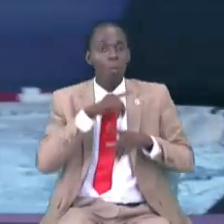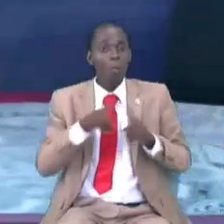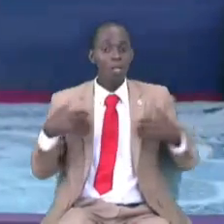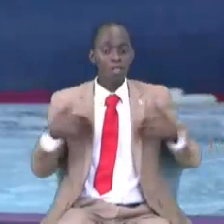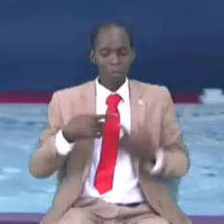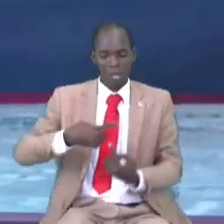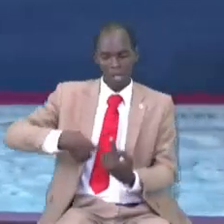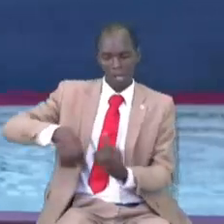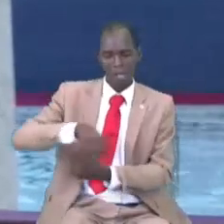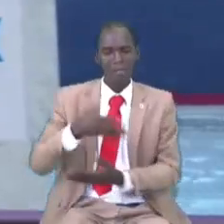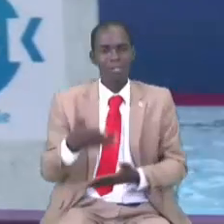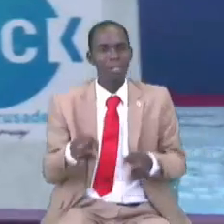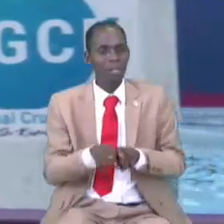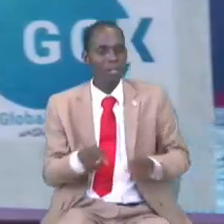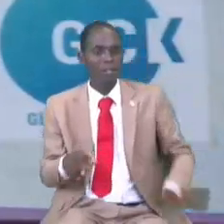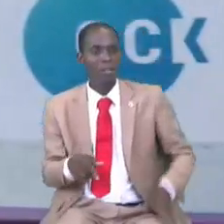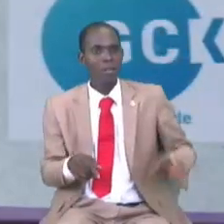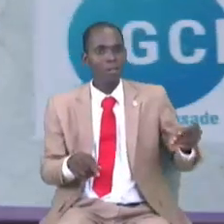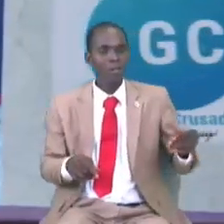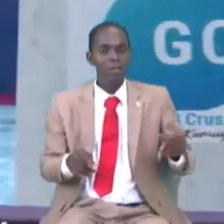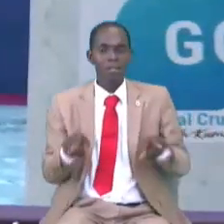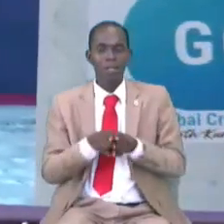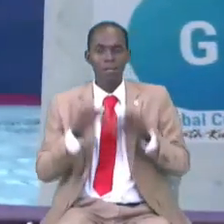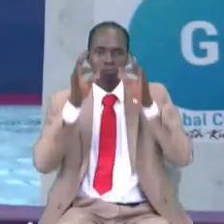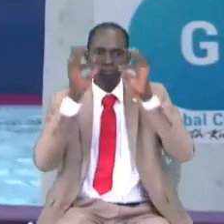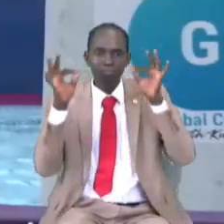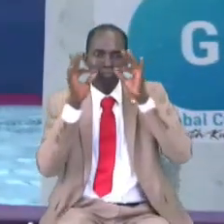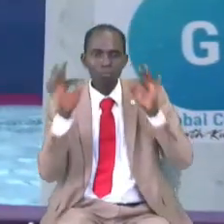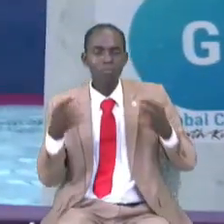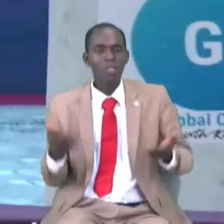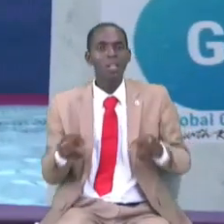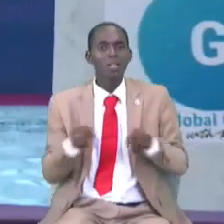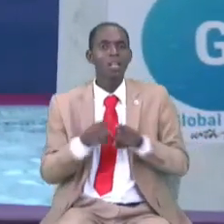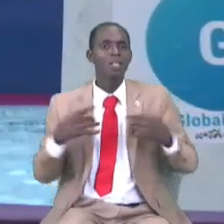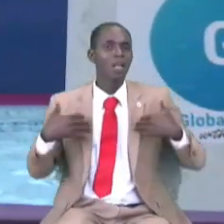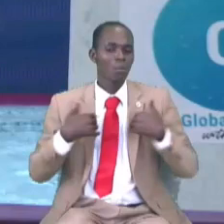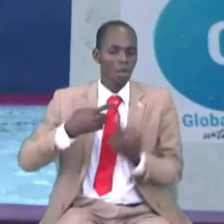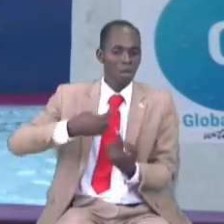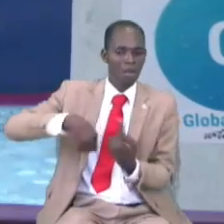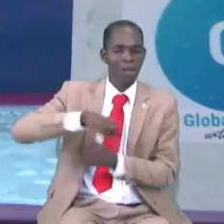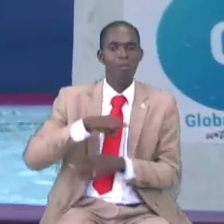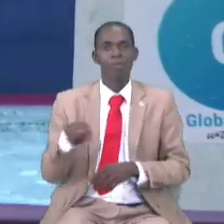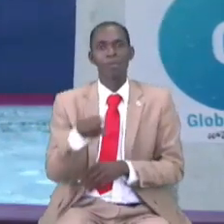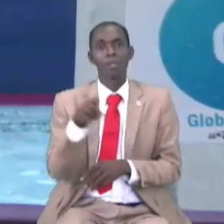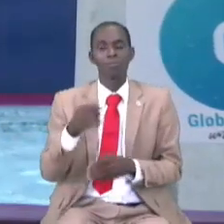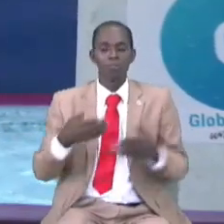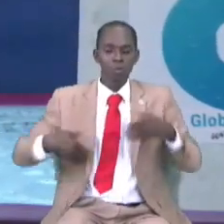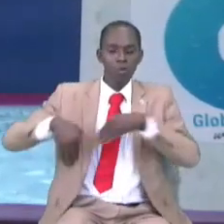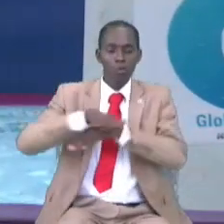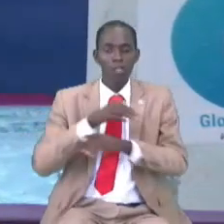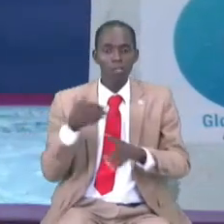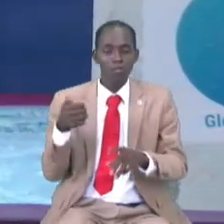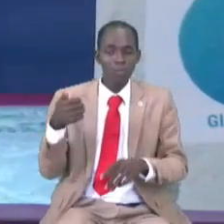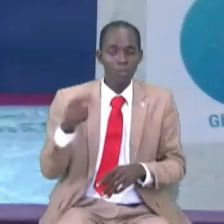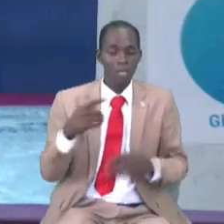the animals around them, they cover themselves, the men, the women, everyone in Nineveh, with sackcloth.